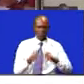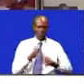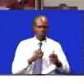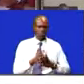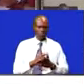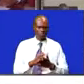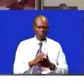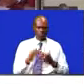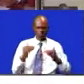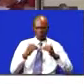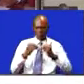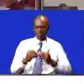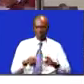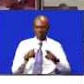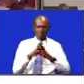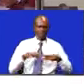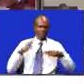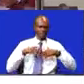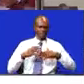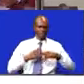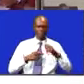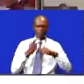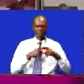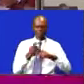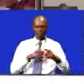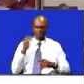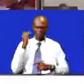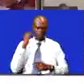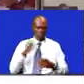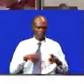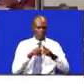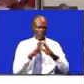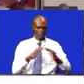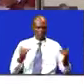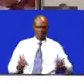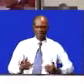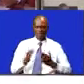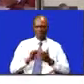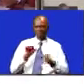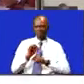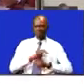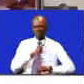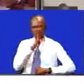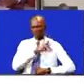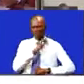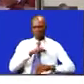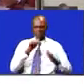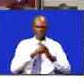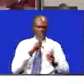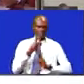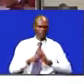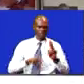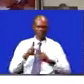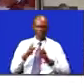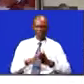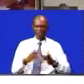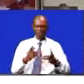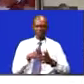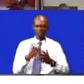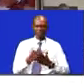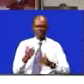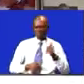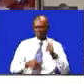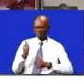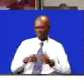kaka jo Siaya. To current status mar yuto e value chain no en mane, to wadwaro ni